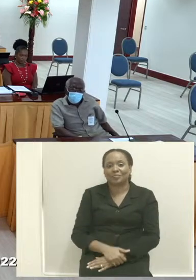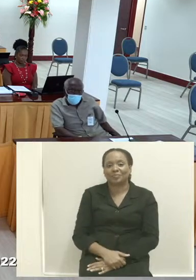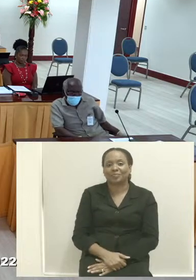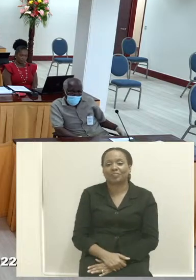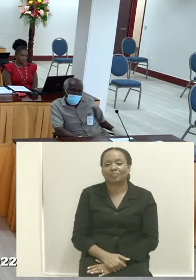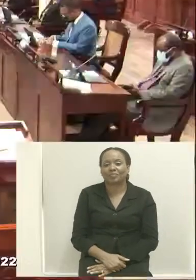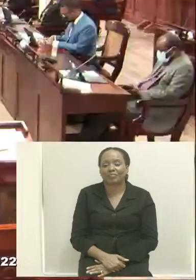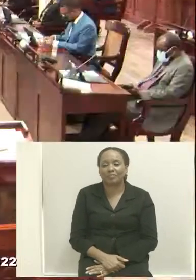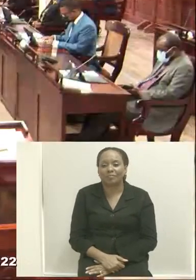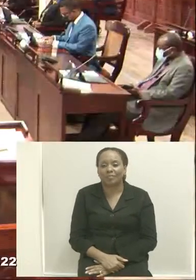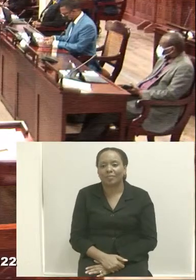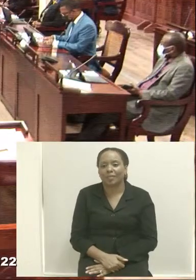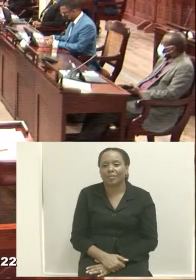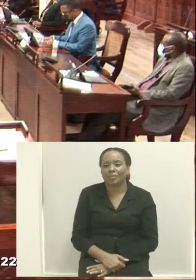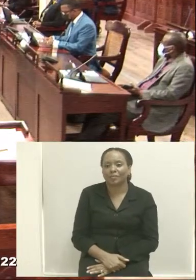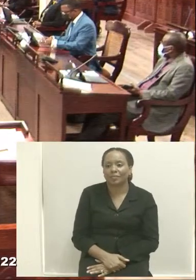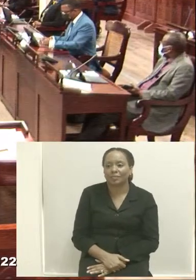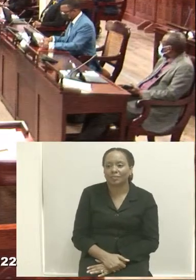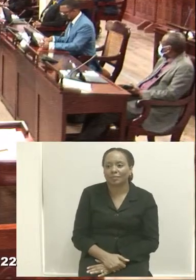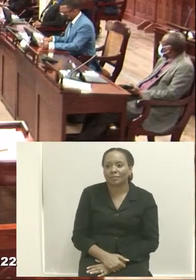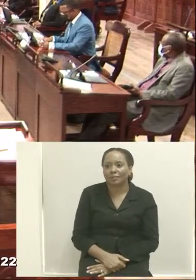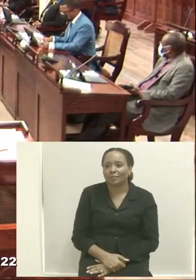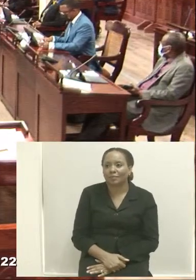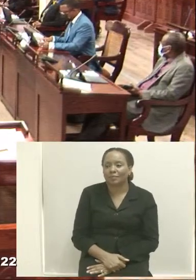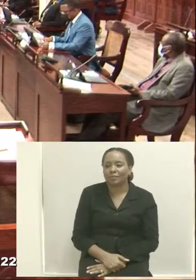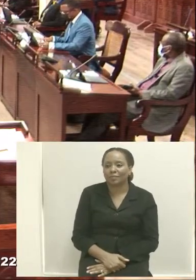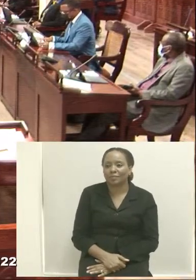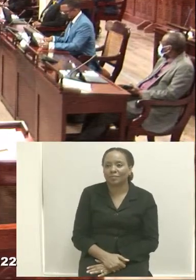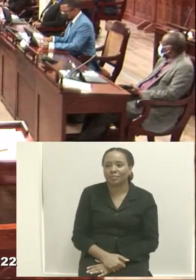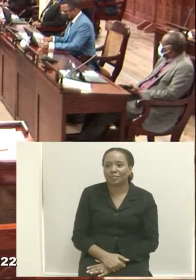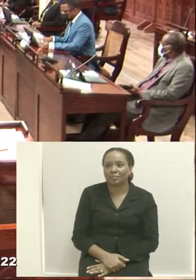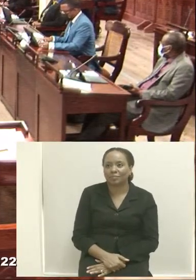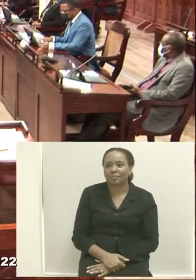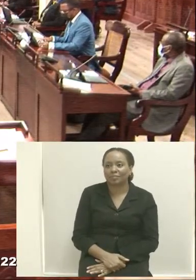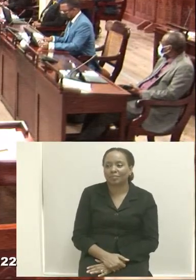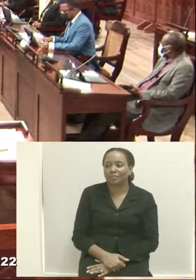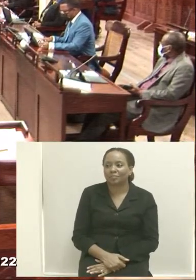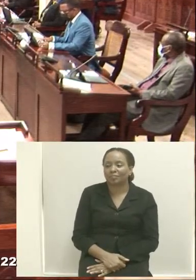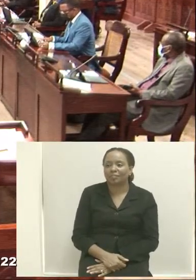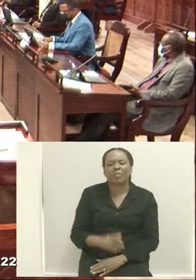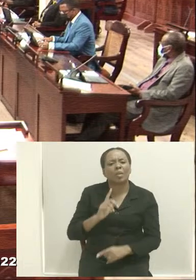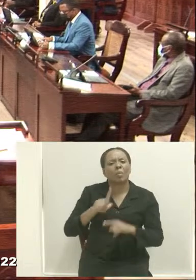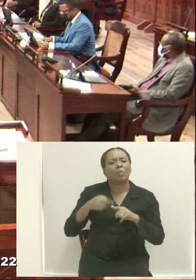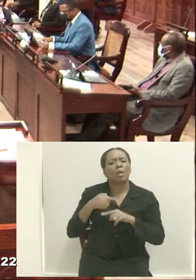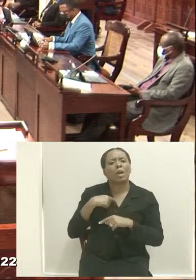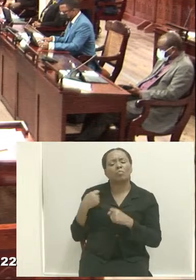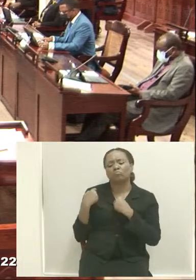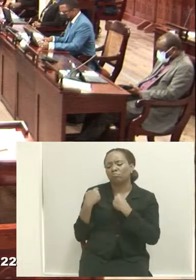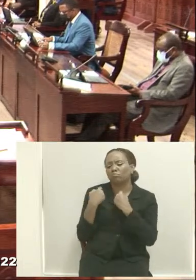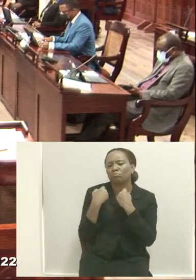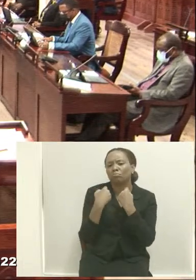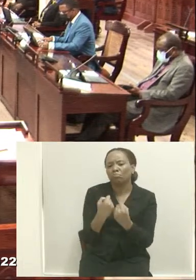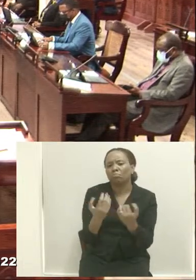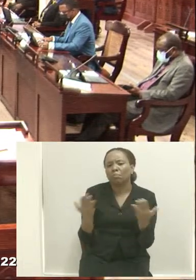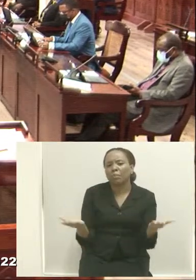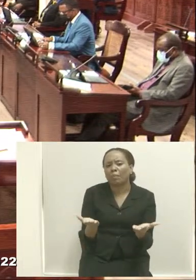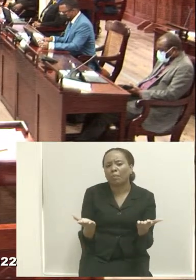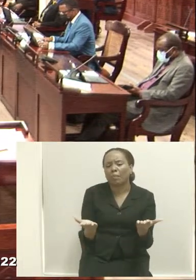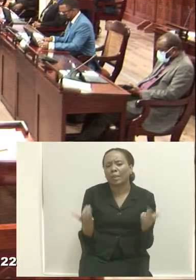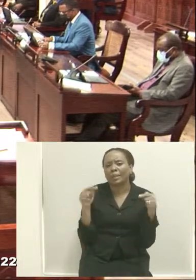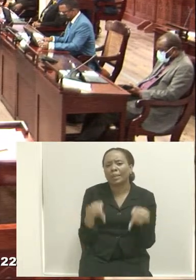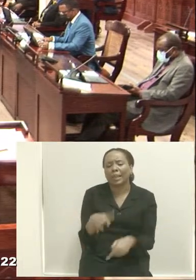Minister, I heard while I was on my way here, you mentioned that at the best